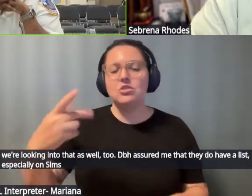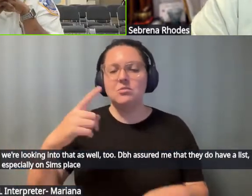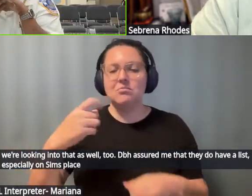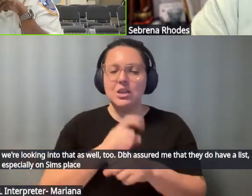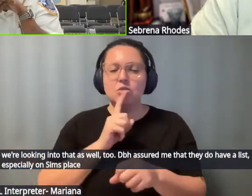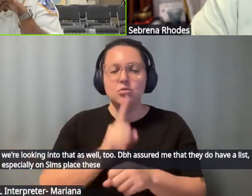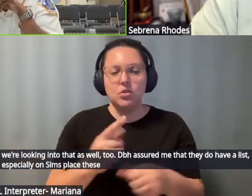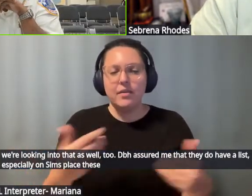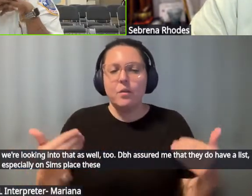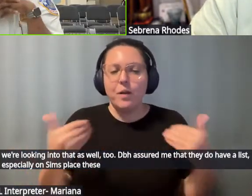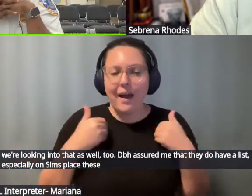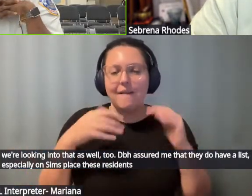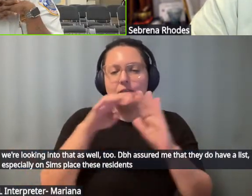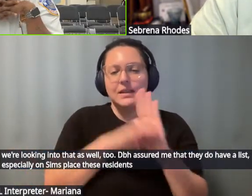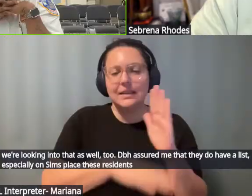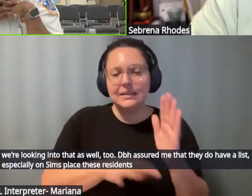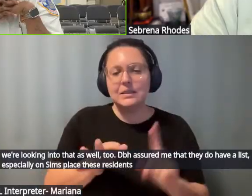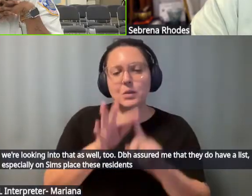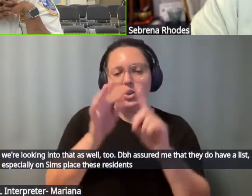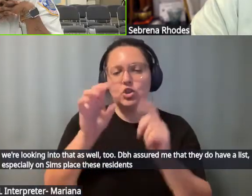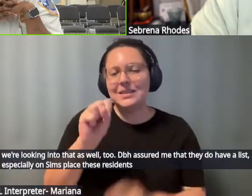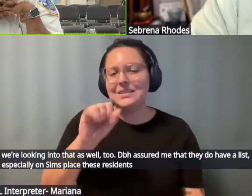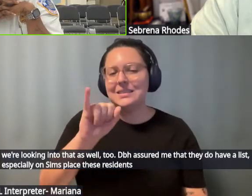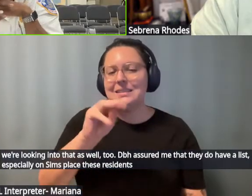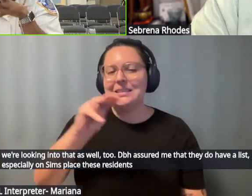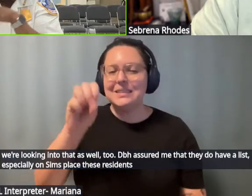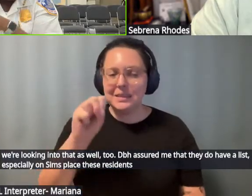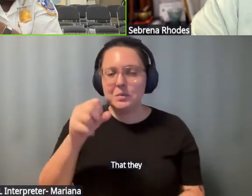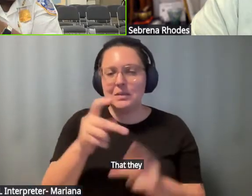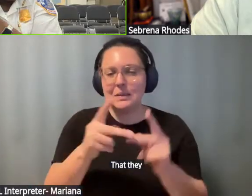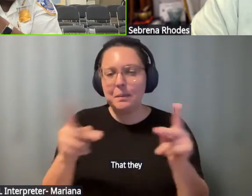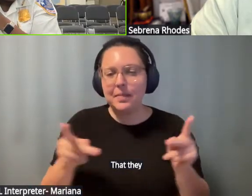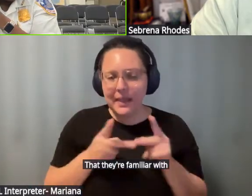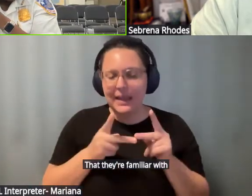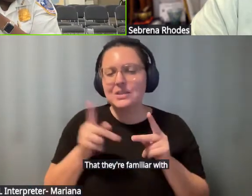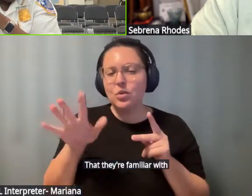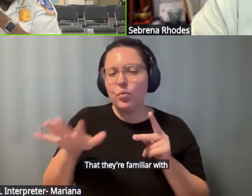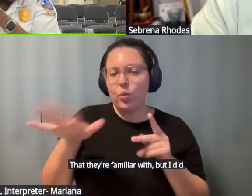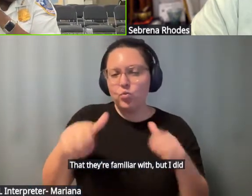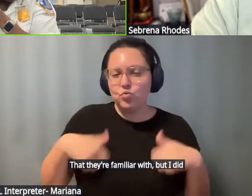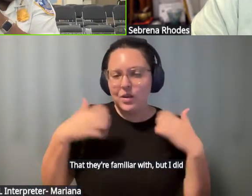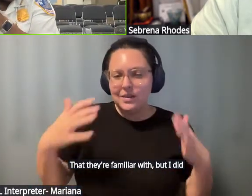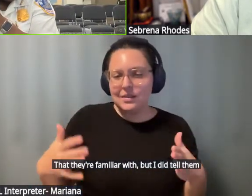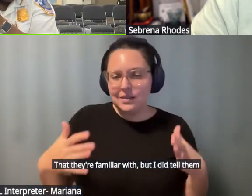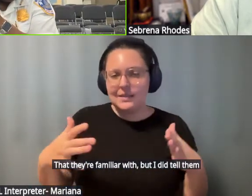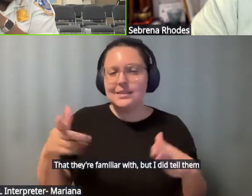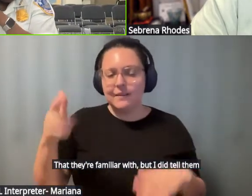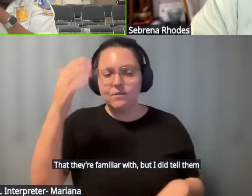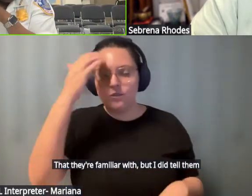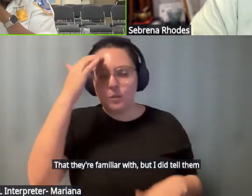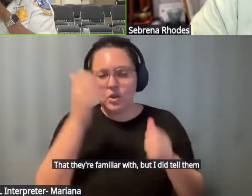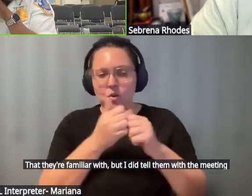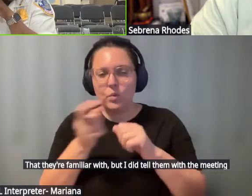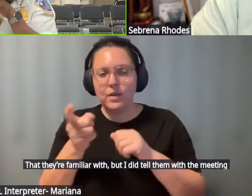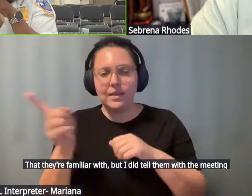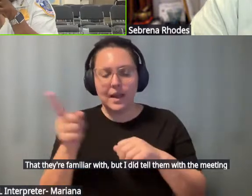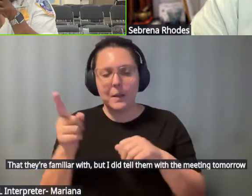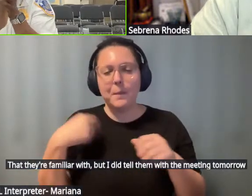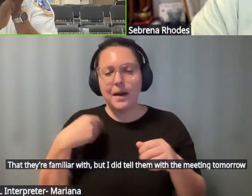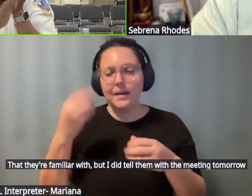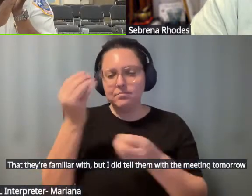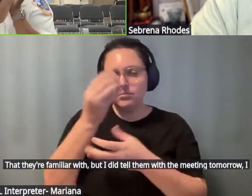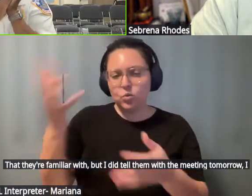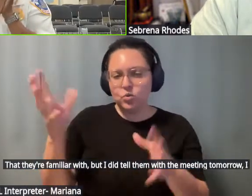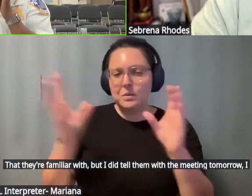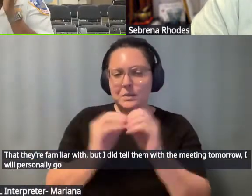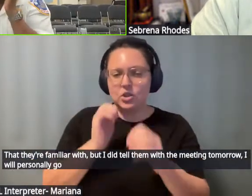these residents, that they're familiar with, but I did tell them with the meeting tomorrow, I will personally